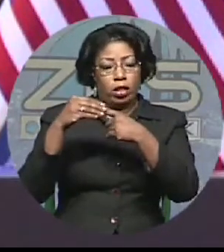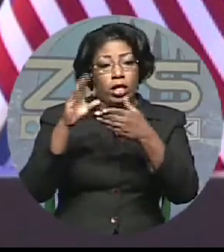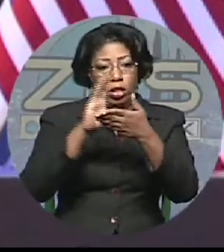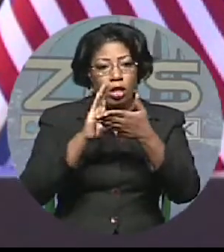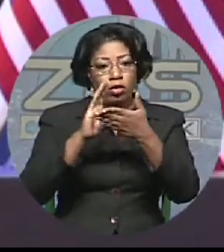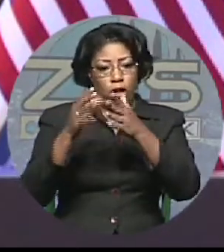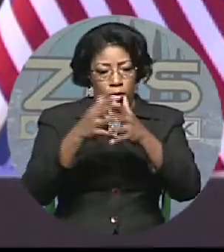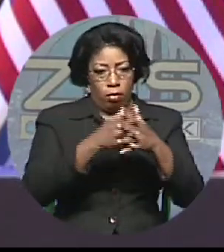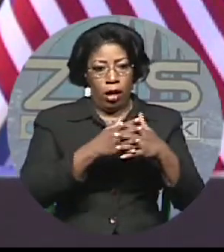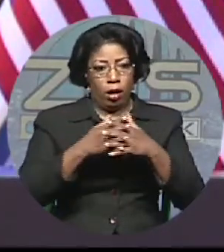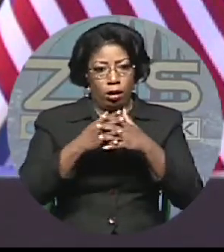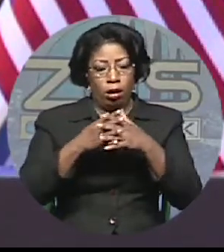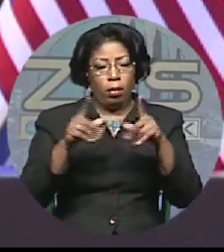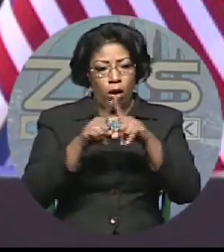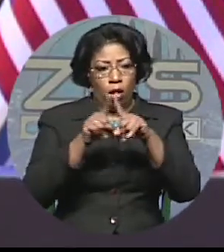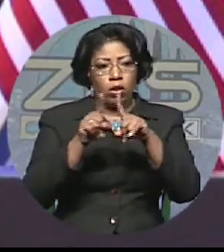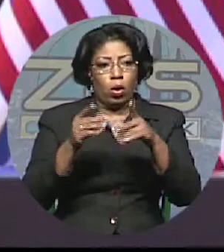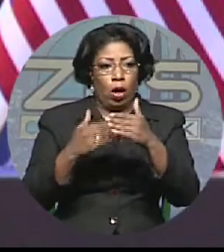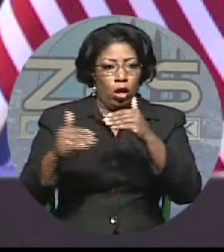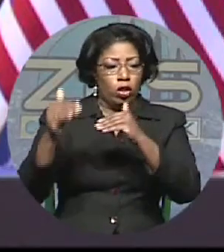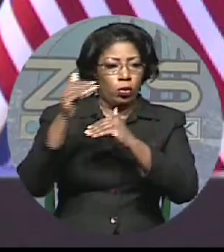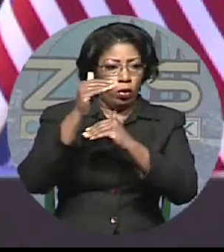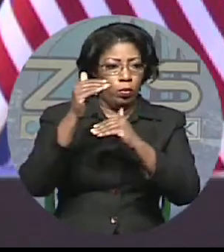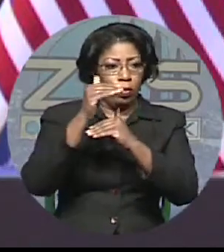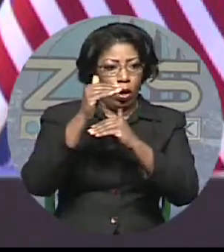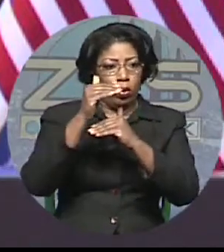Caribbean, to promote